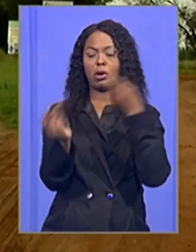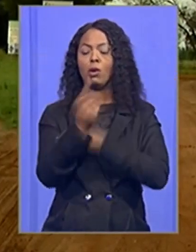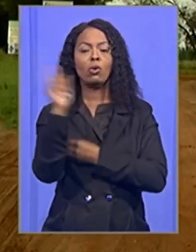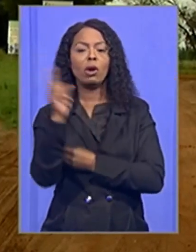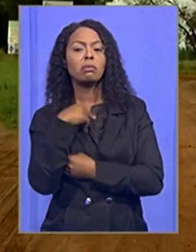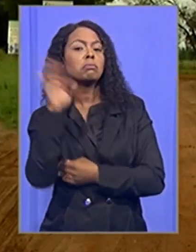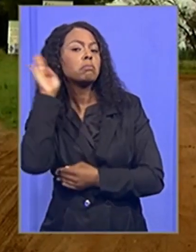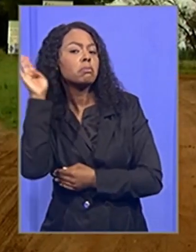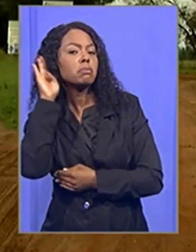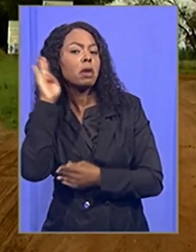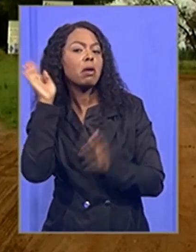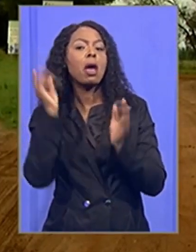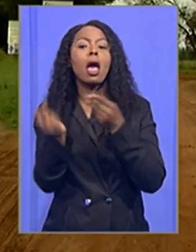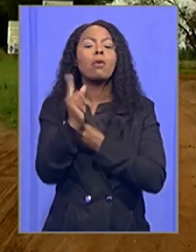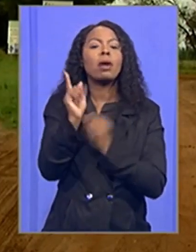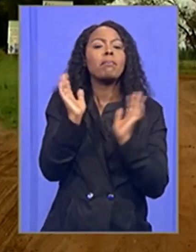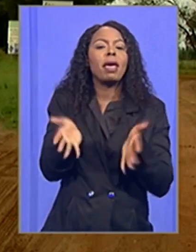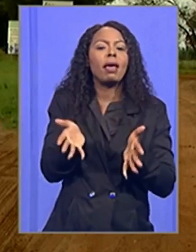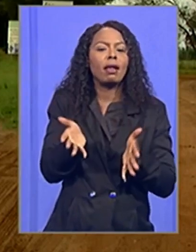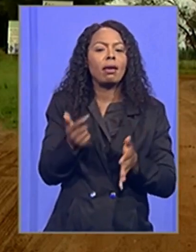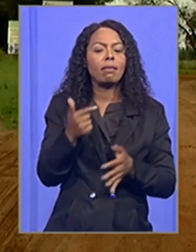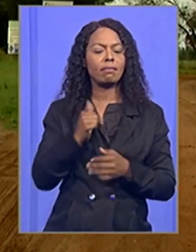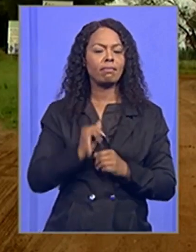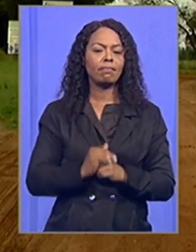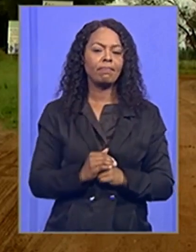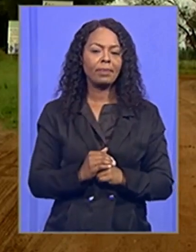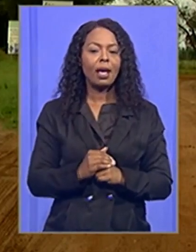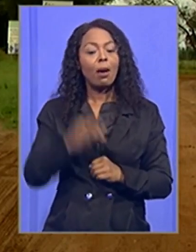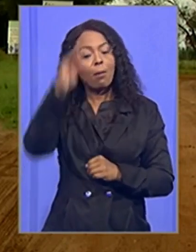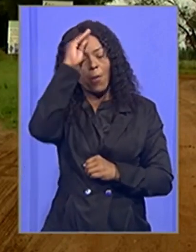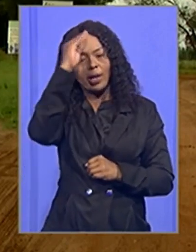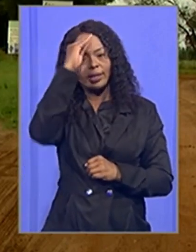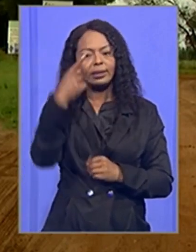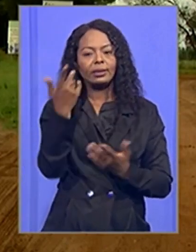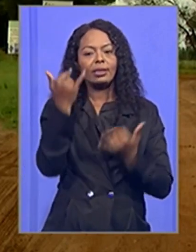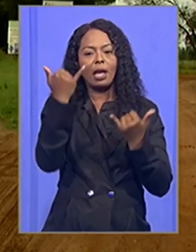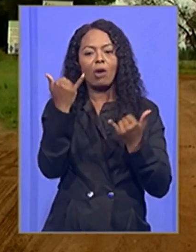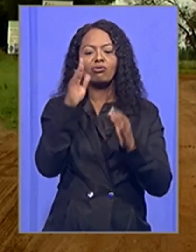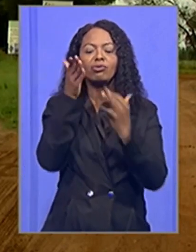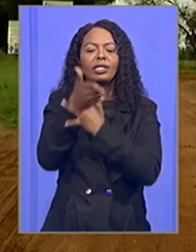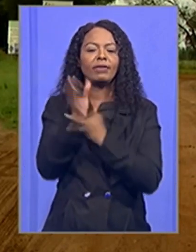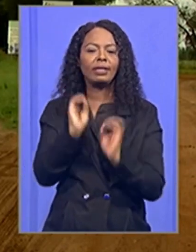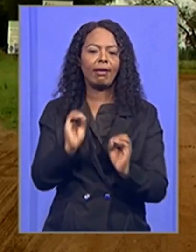utlwile ka bomabare ba re ka tiragalo eno. Sepodisi le sone ga se ise se tsiboge.